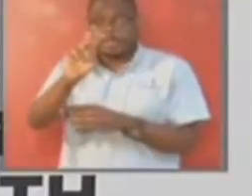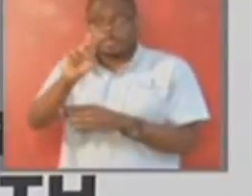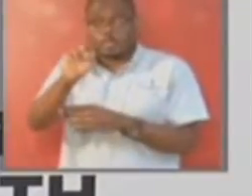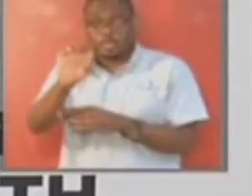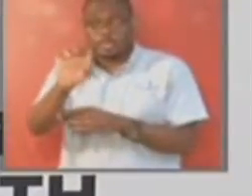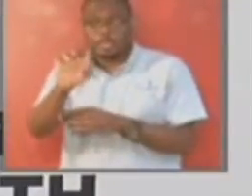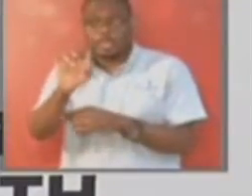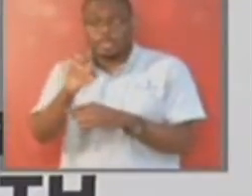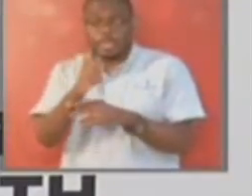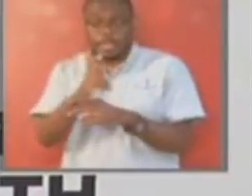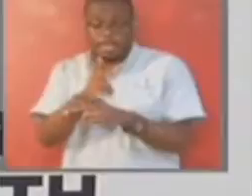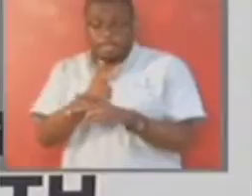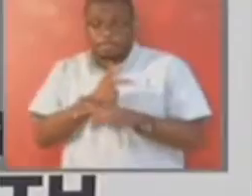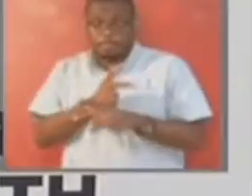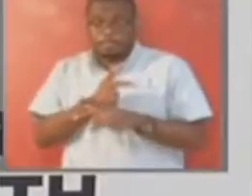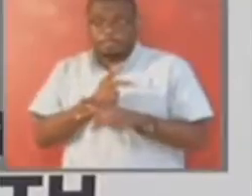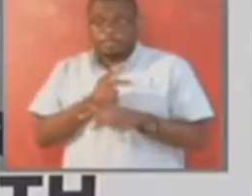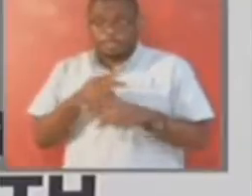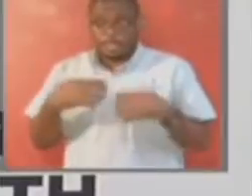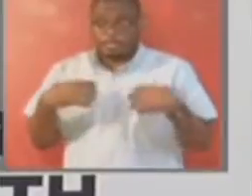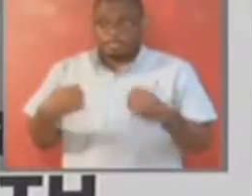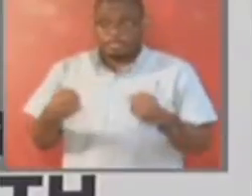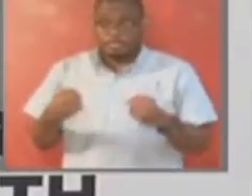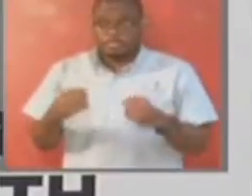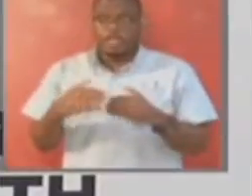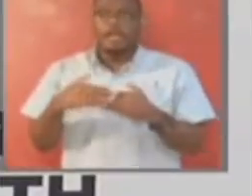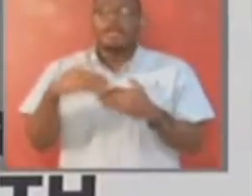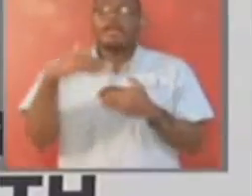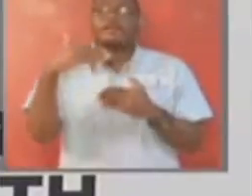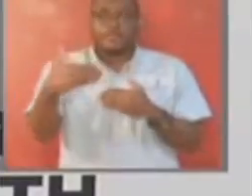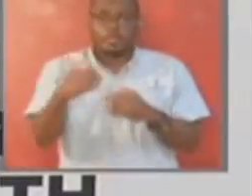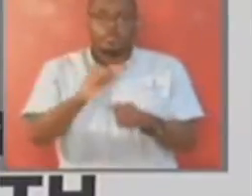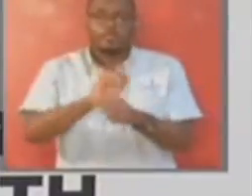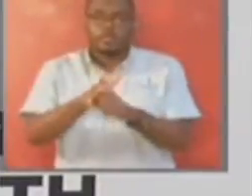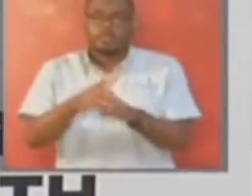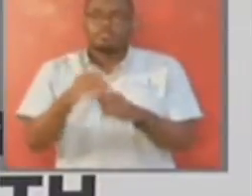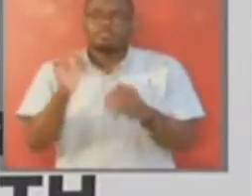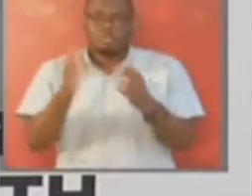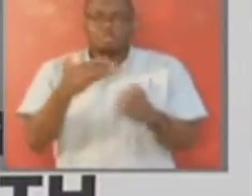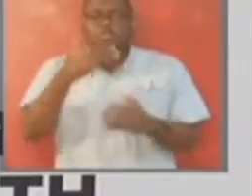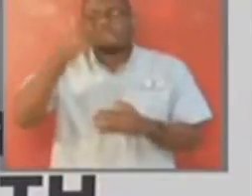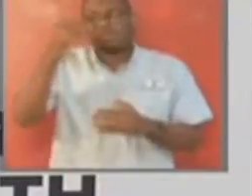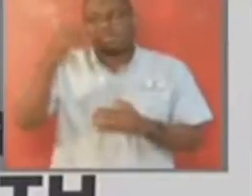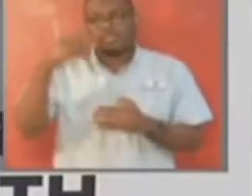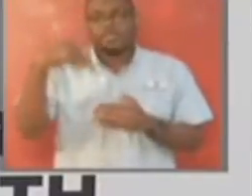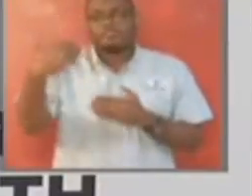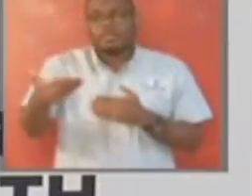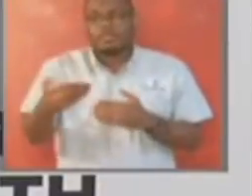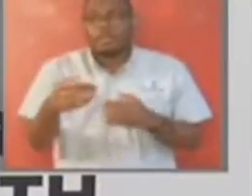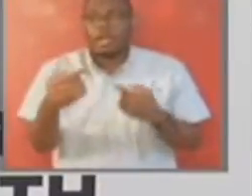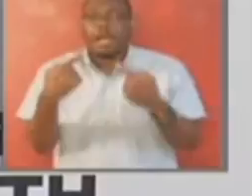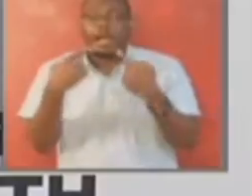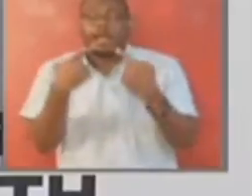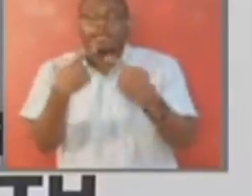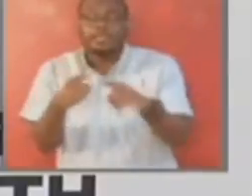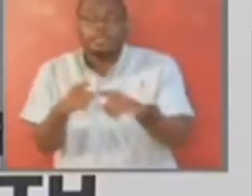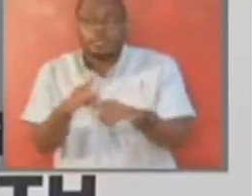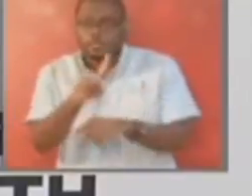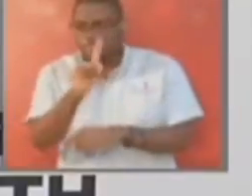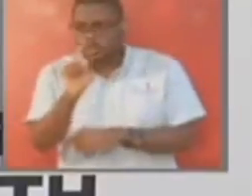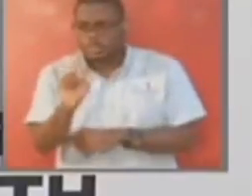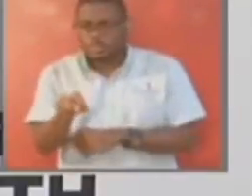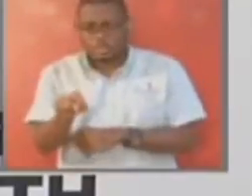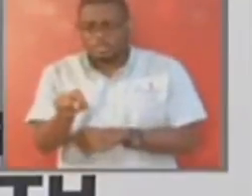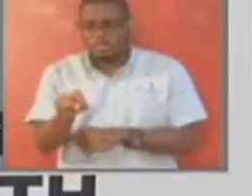to animal host, all that we know for certain is that some species, particularly mammals, are able